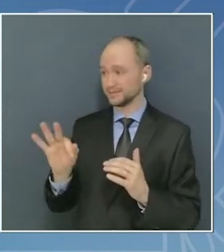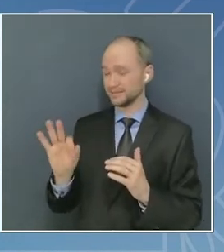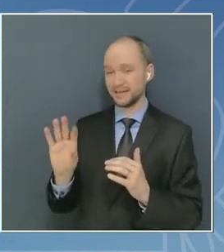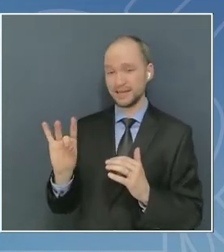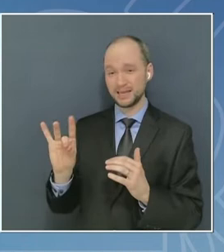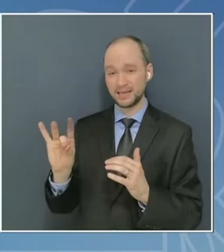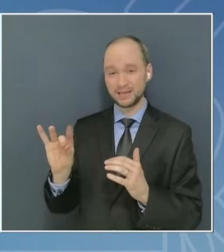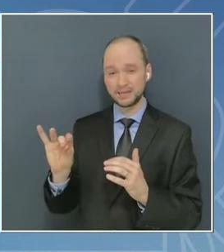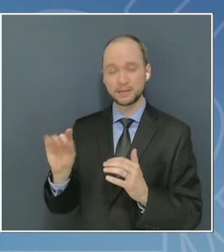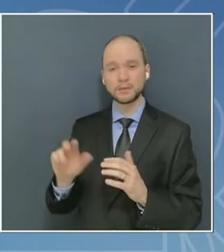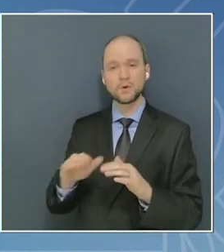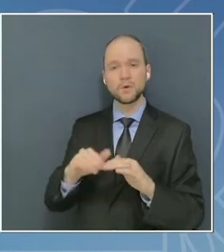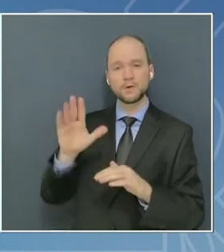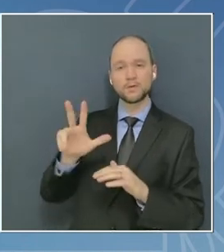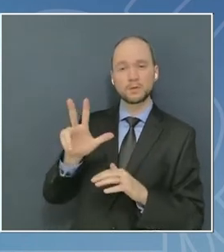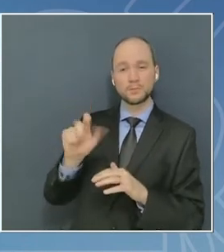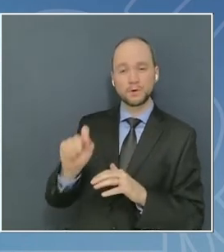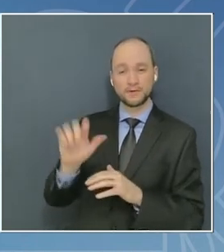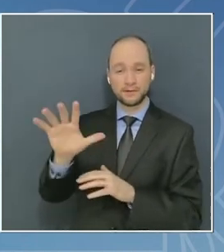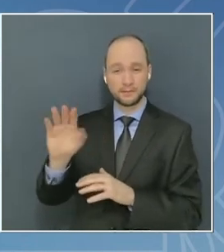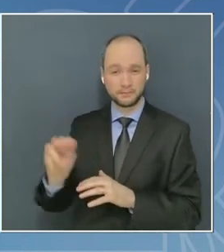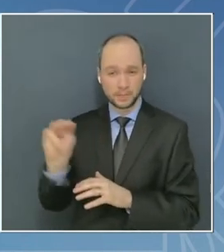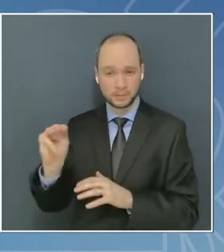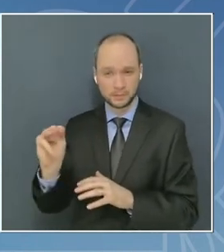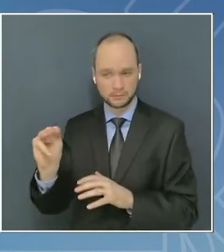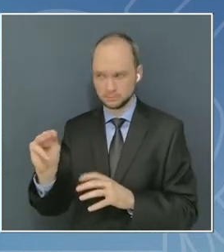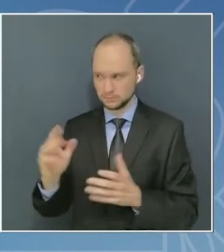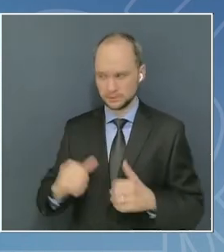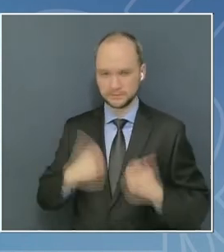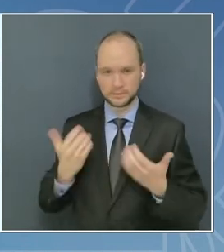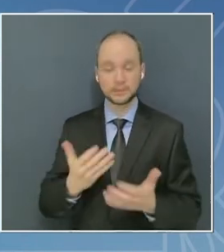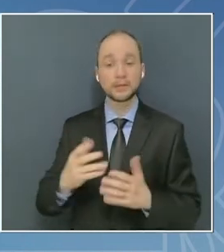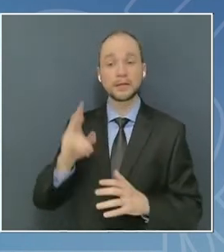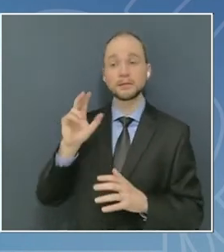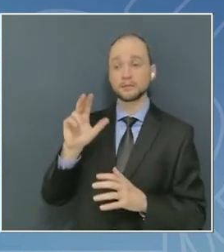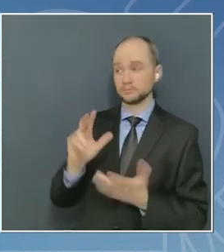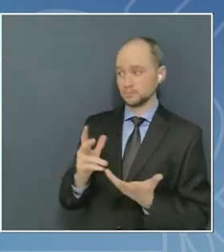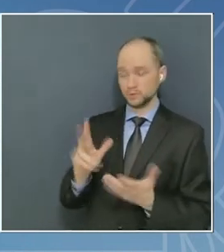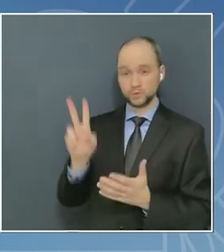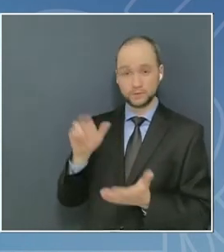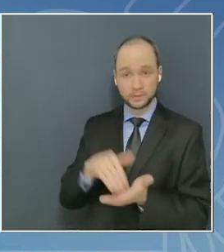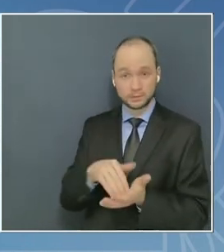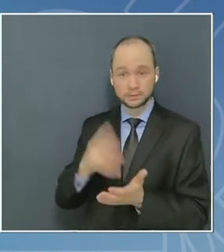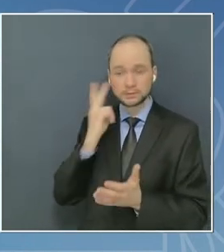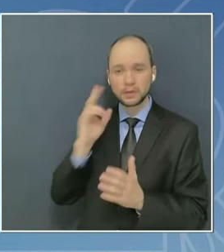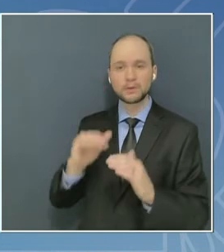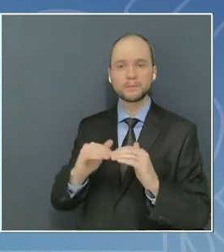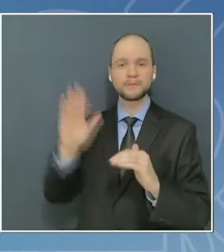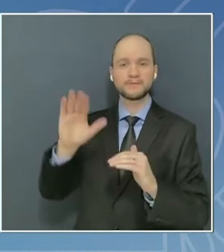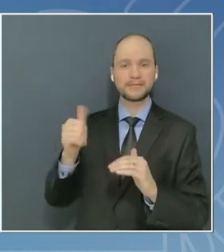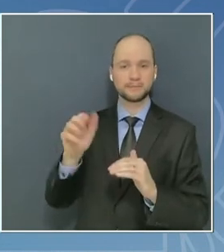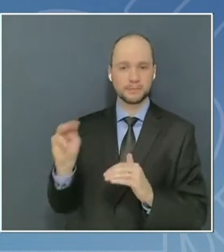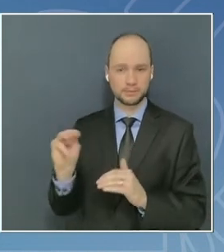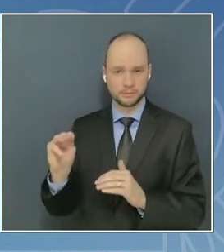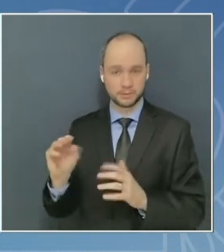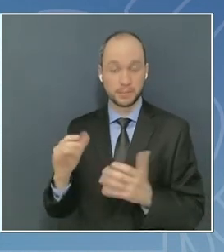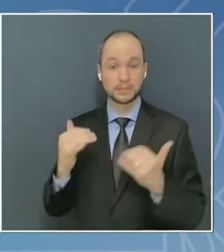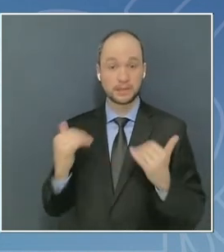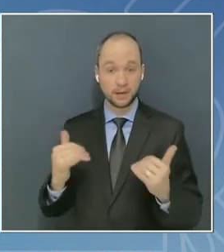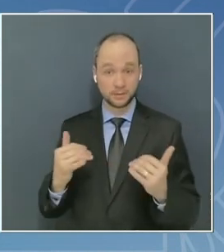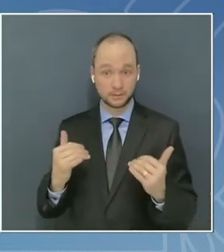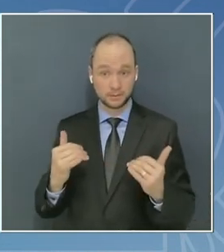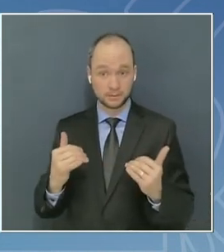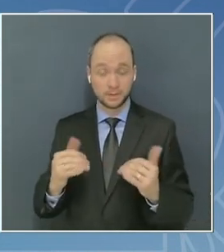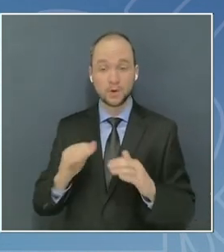over 3.5 million. And in 2000, we saw that population increase to over 10 million. And two decades later, here we are today with